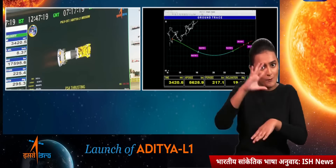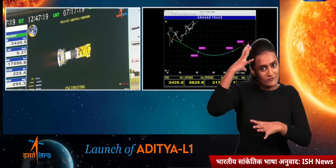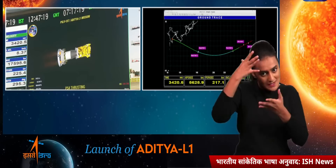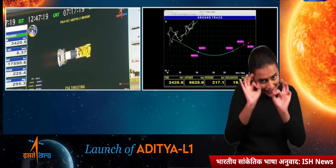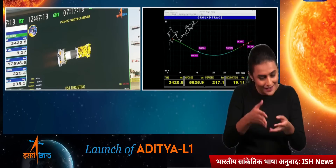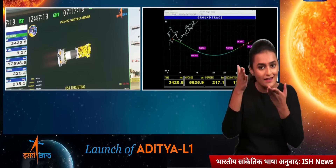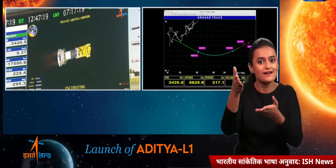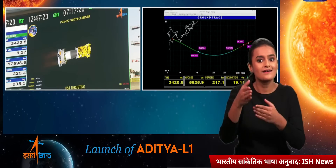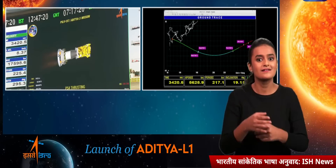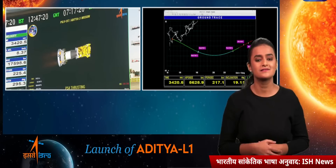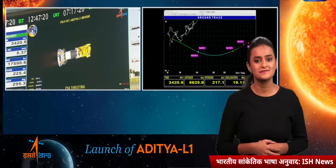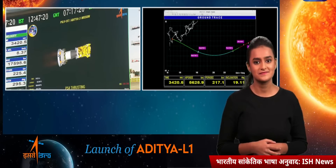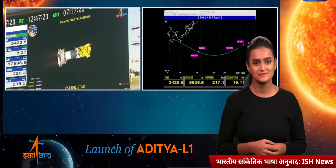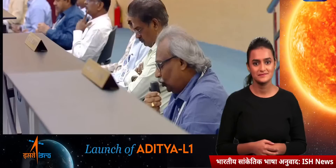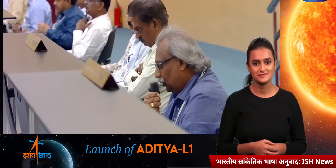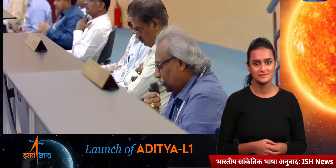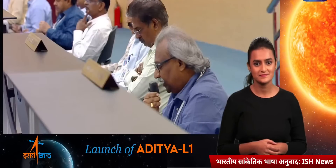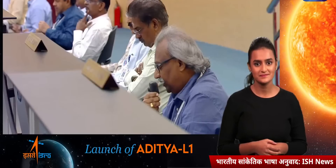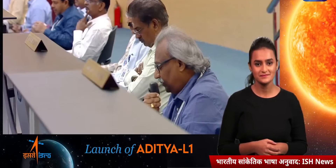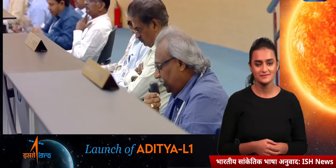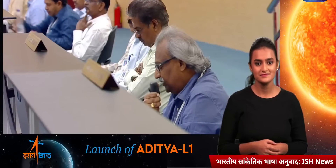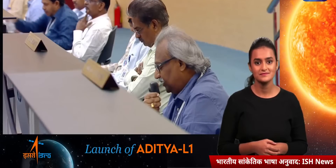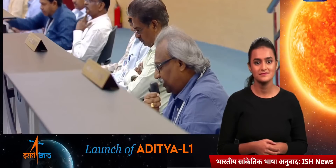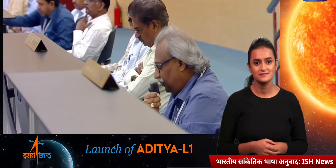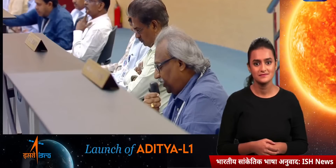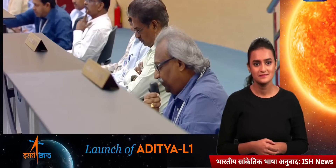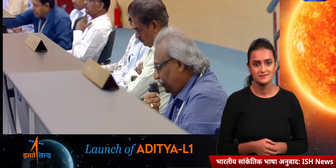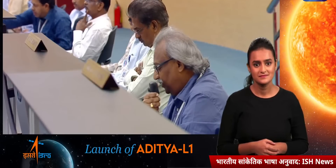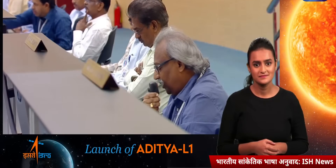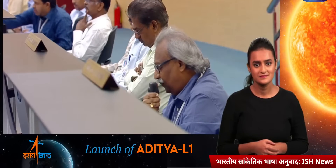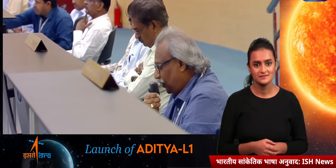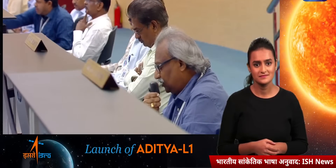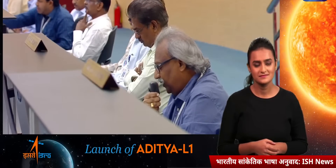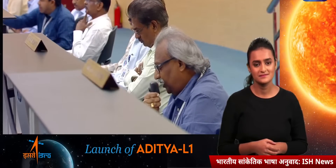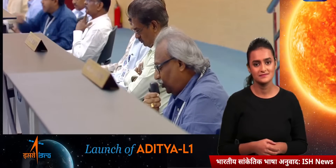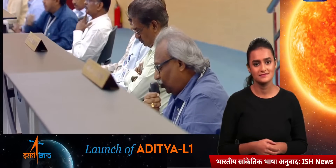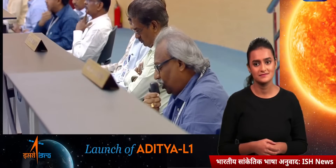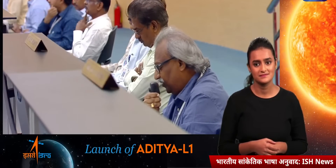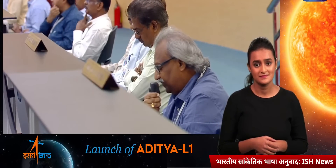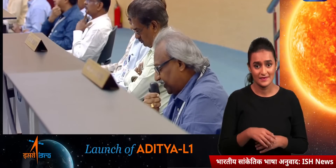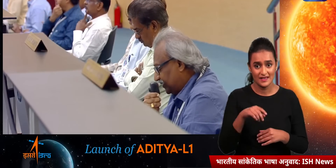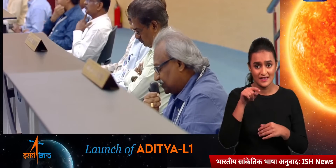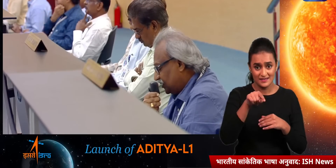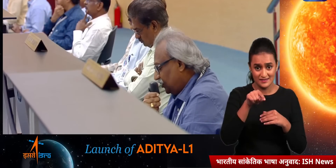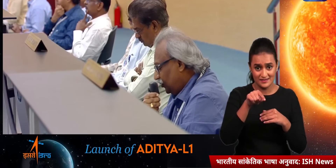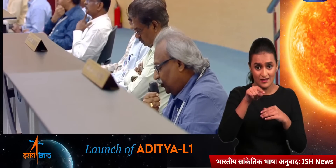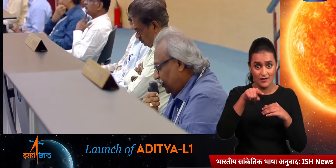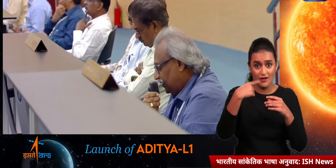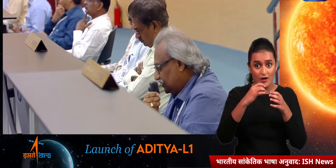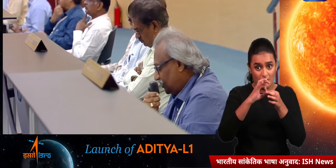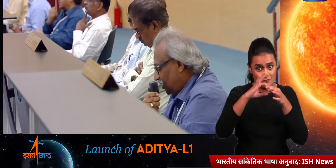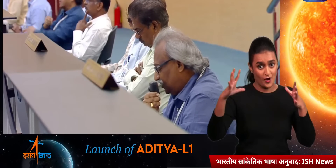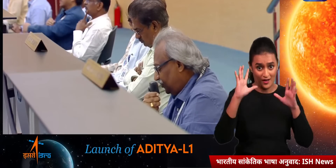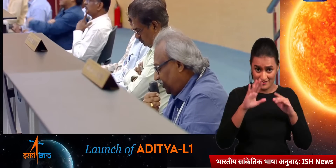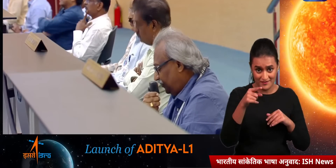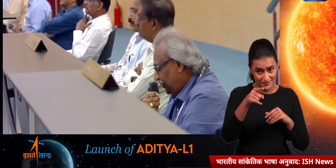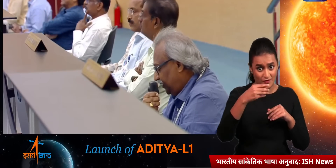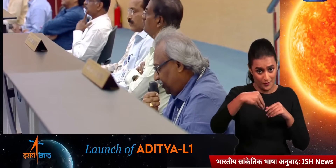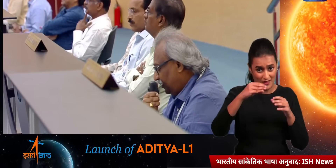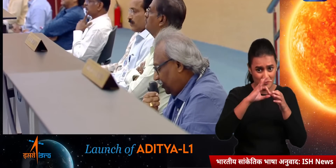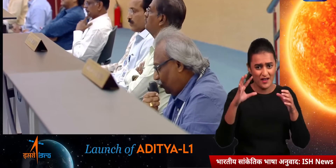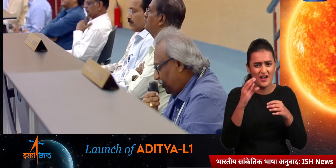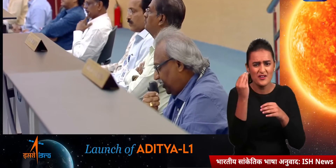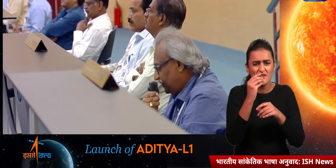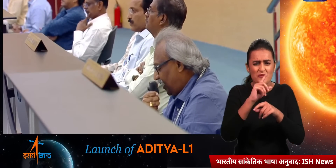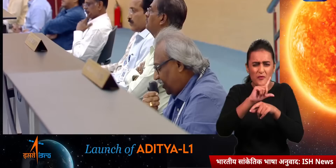The next telemetry station is Kuru. The telemetry signal break will be approximately 205 seconds. During this non-visibility